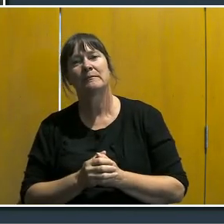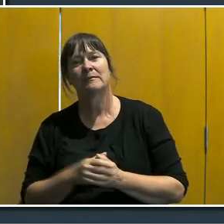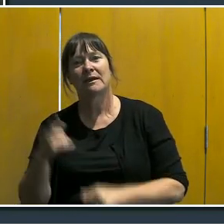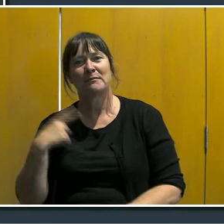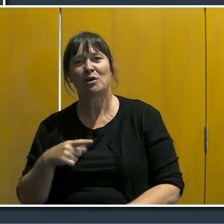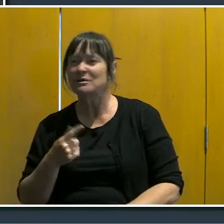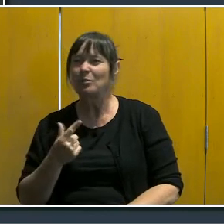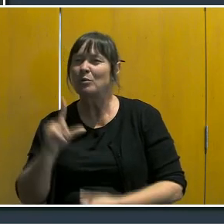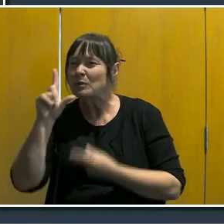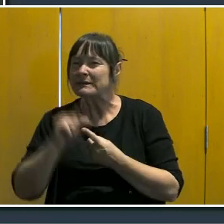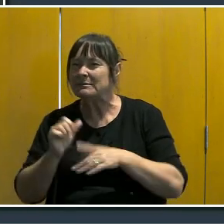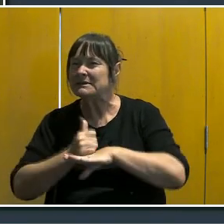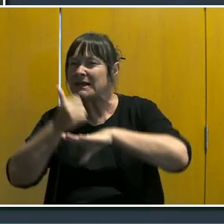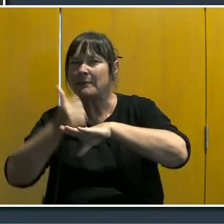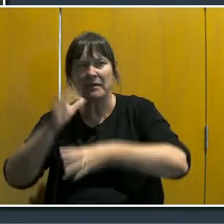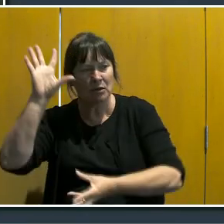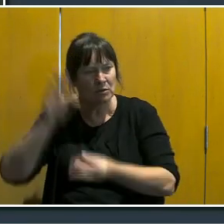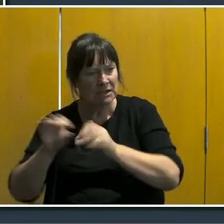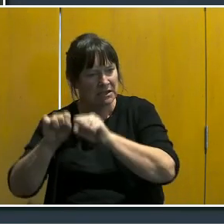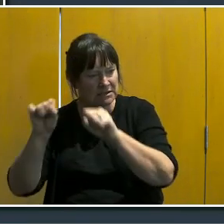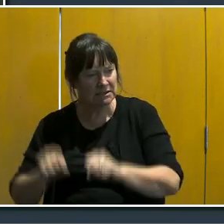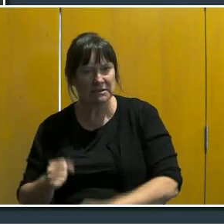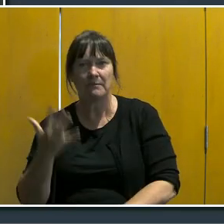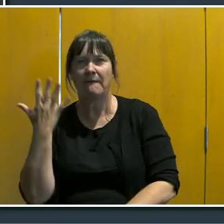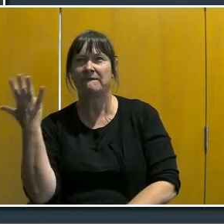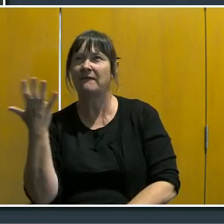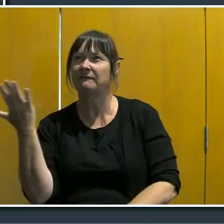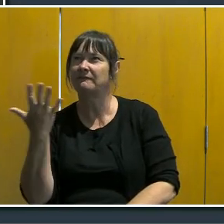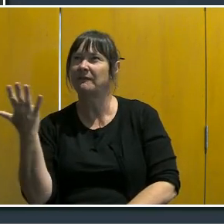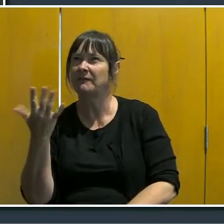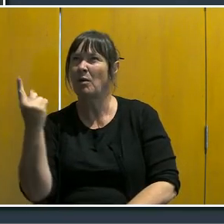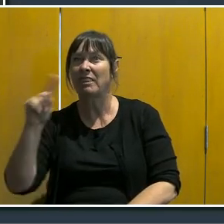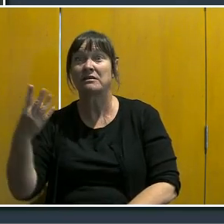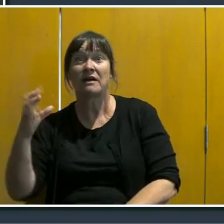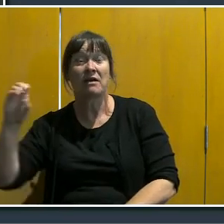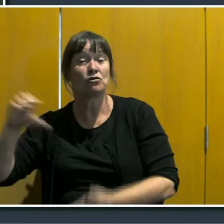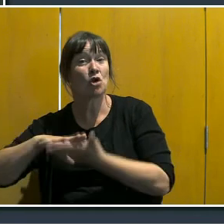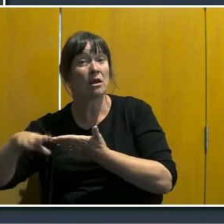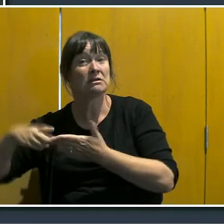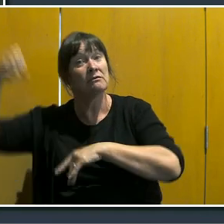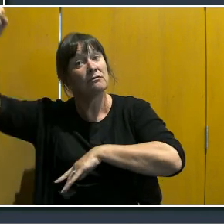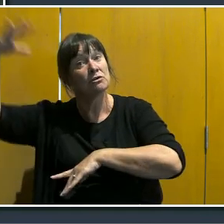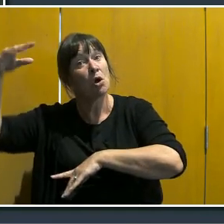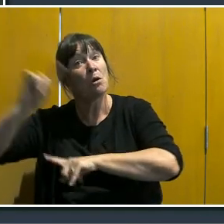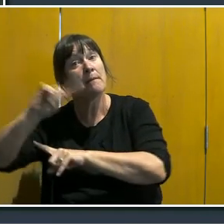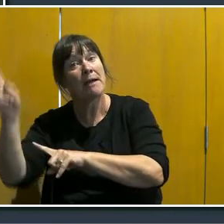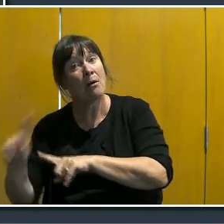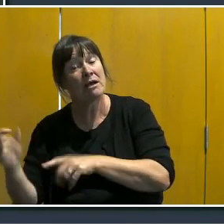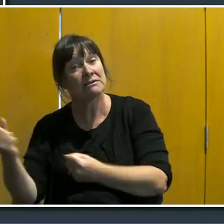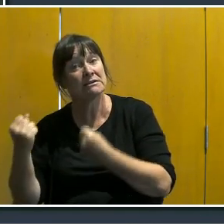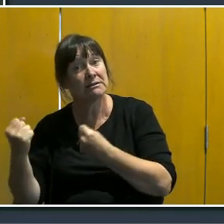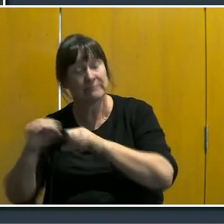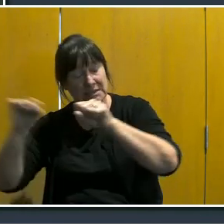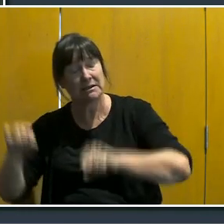us a fortune. Mm. And I think the total cost of that system was about $1,500, a little less. So and it's really robust and it's really reliable.